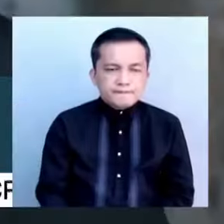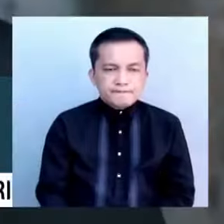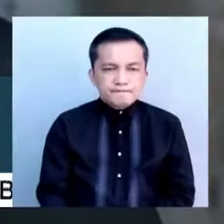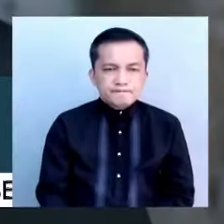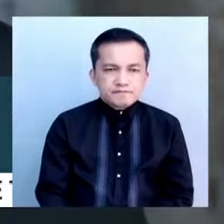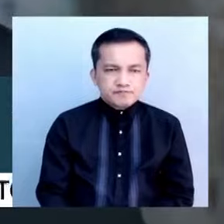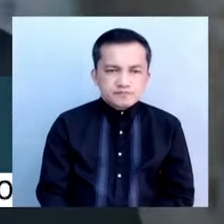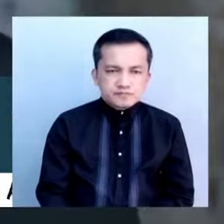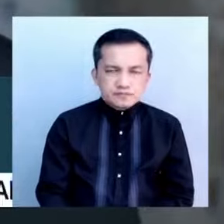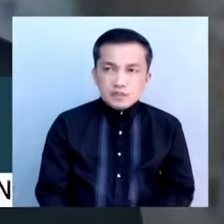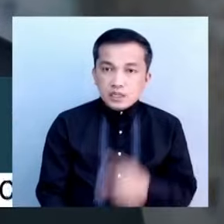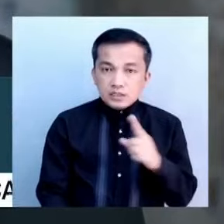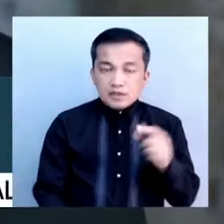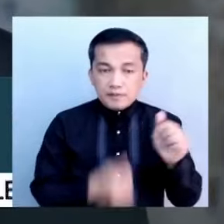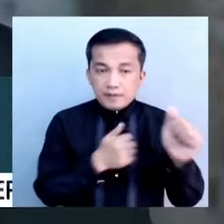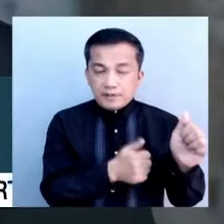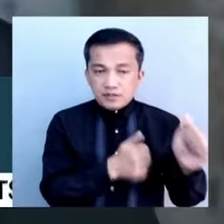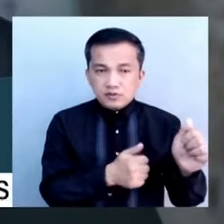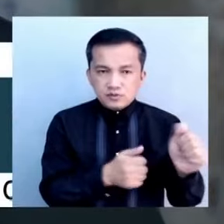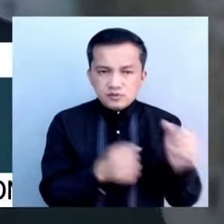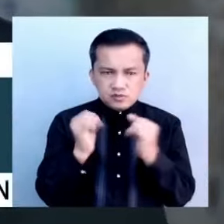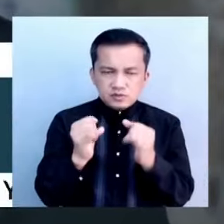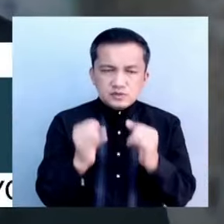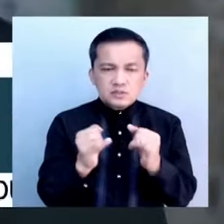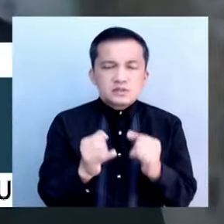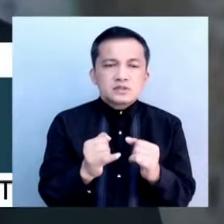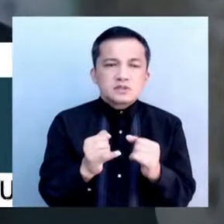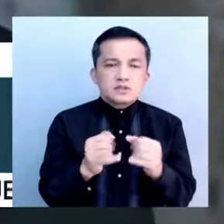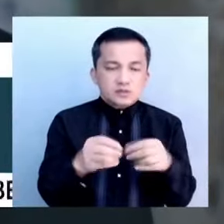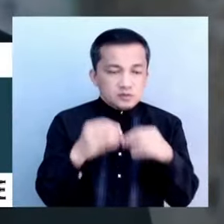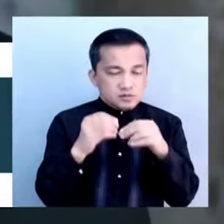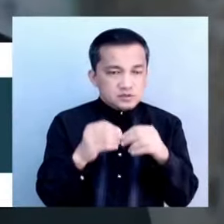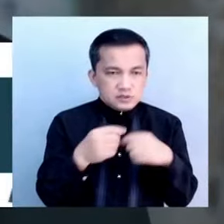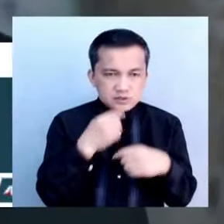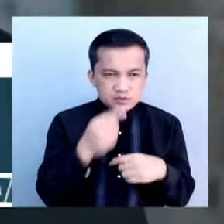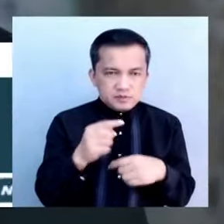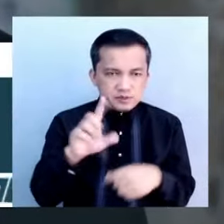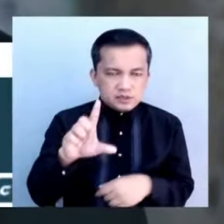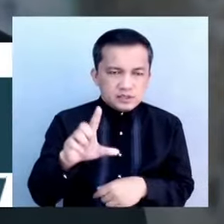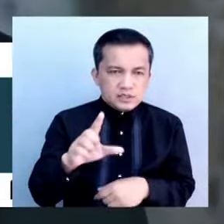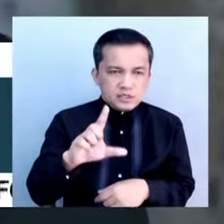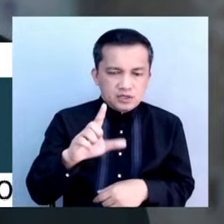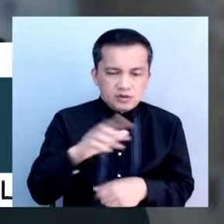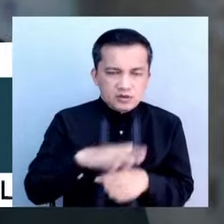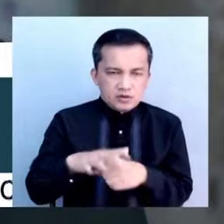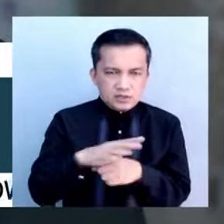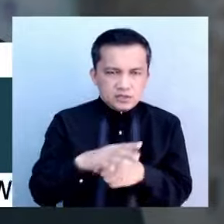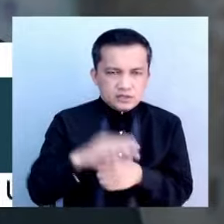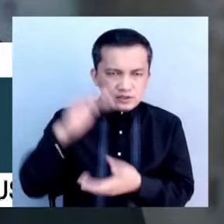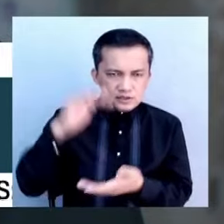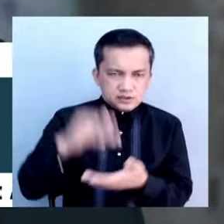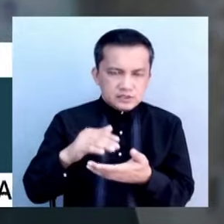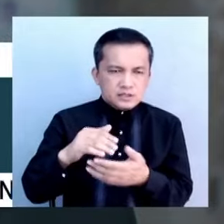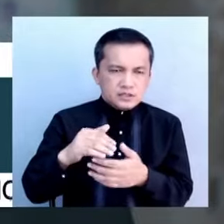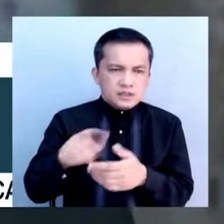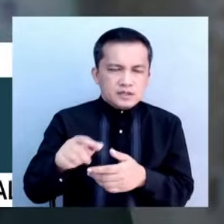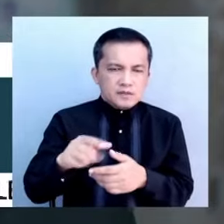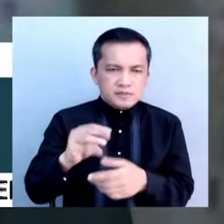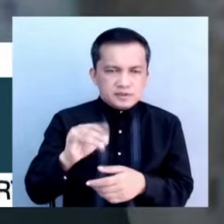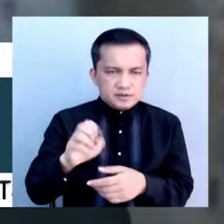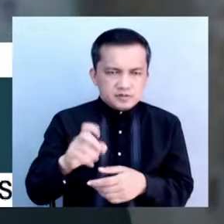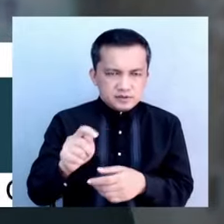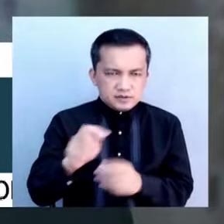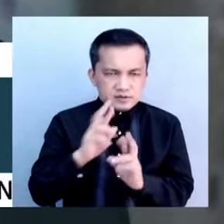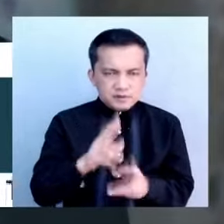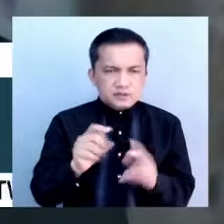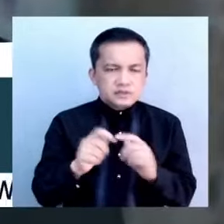Sundin nila kung ano yung instructions ng local disaster risk reduction and management response teams